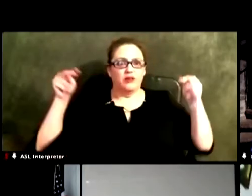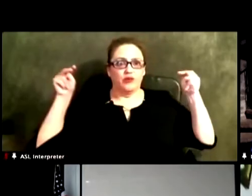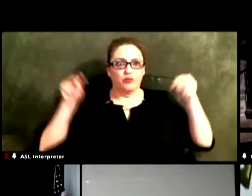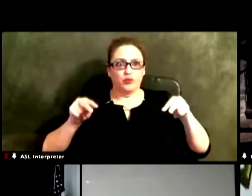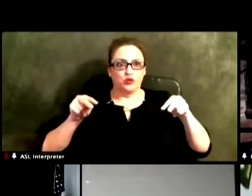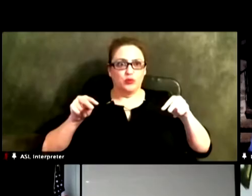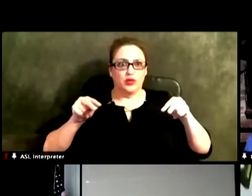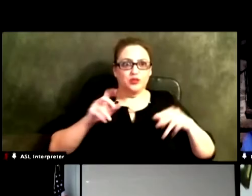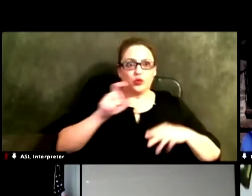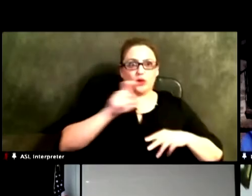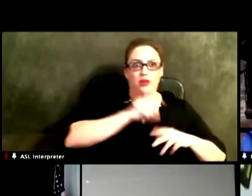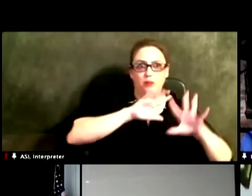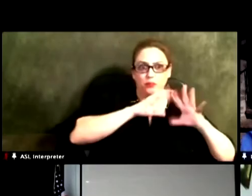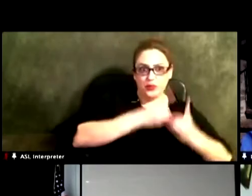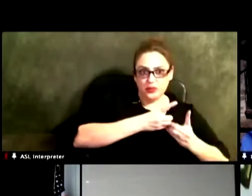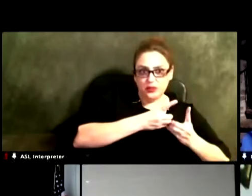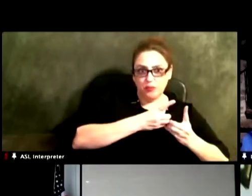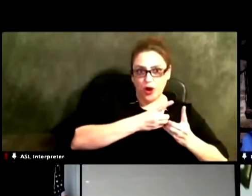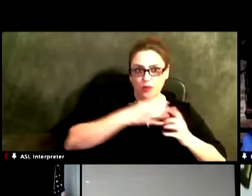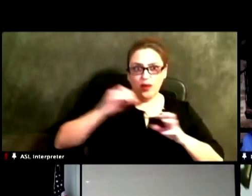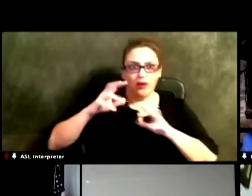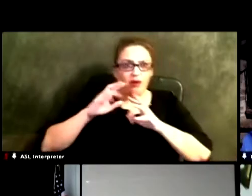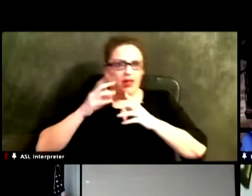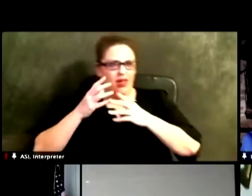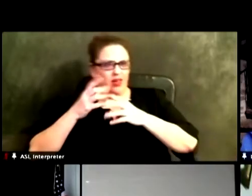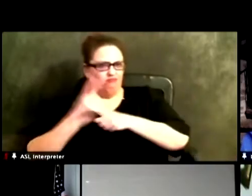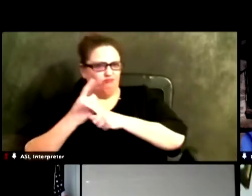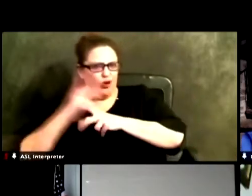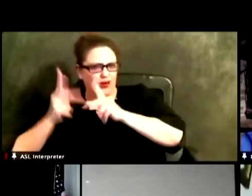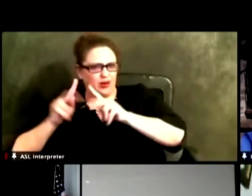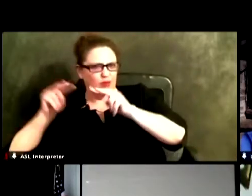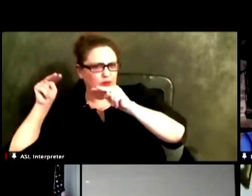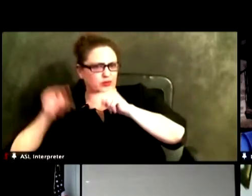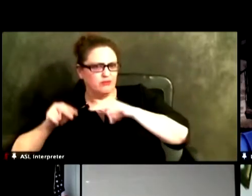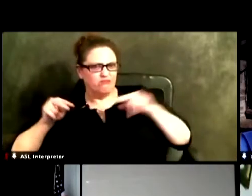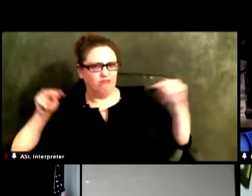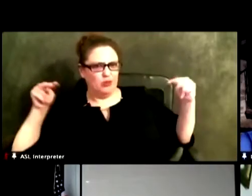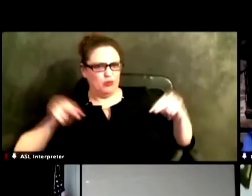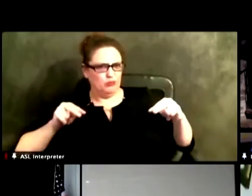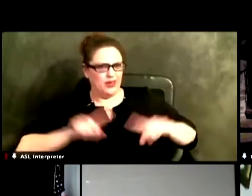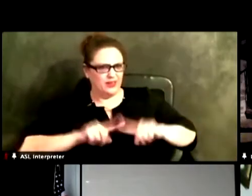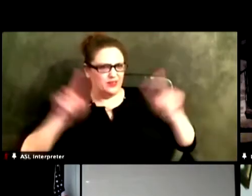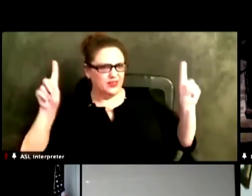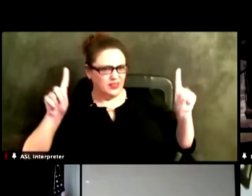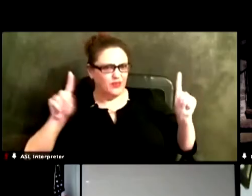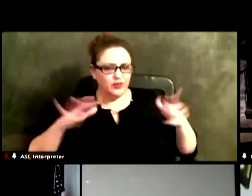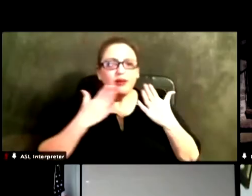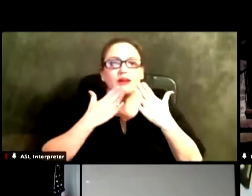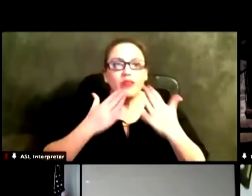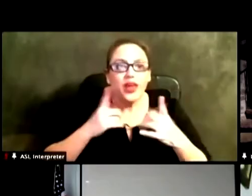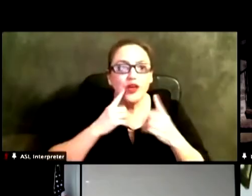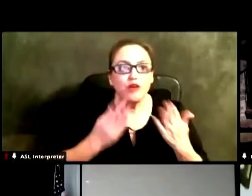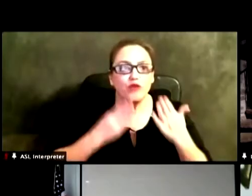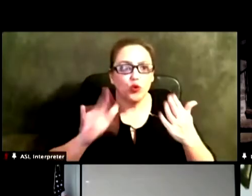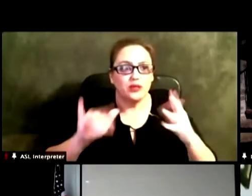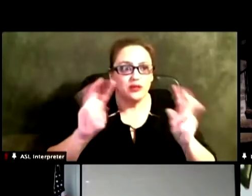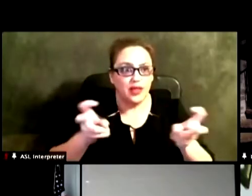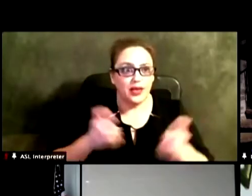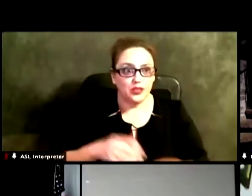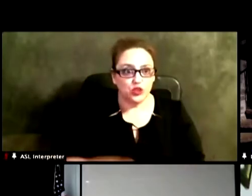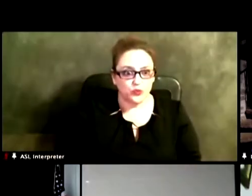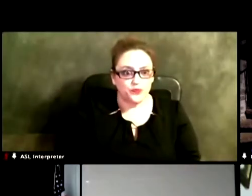and the civilians that are being policed. And I thought that that was just something that I wanted to point out. Yeah, thanks for raising that, Michael. Yeah, sorry.